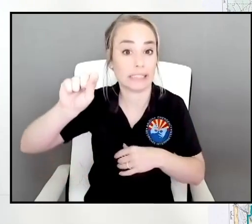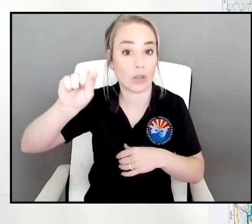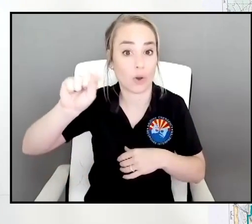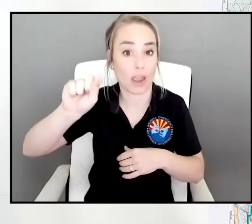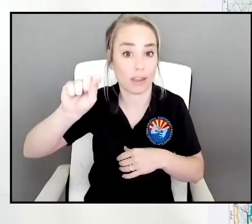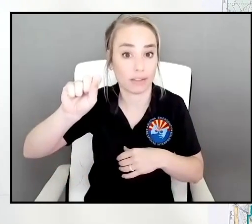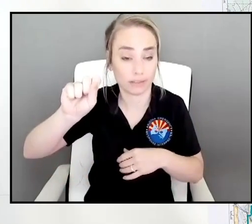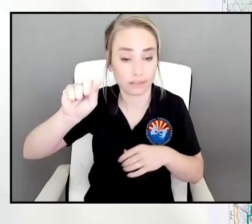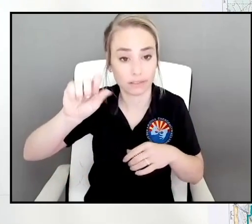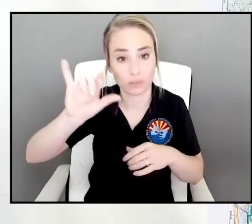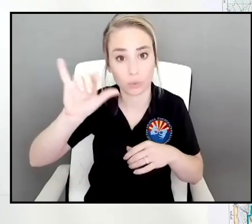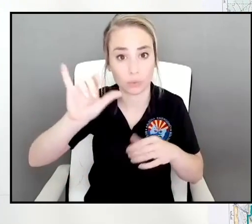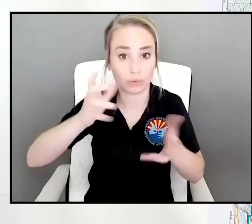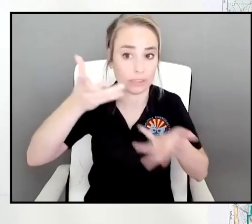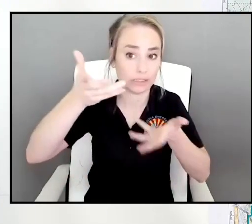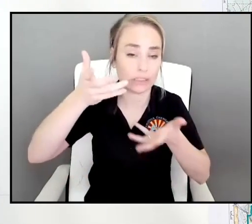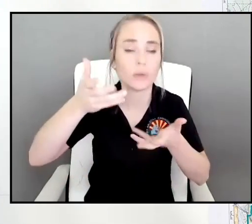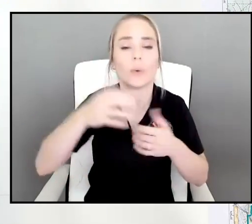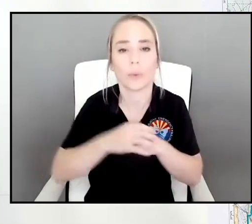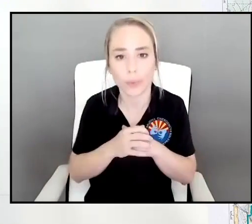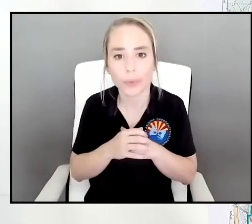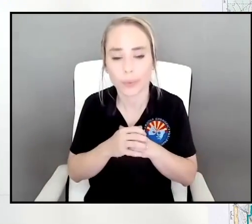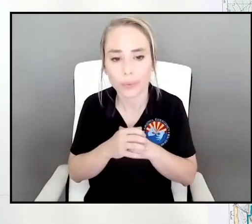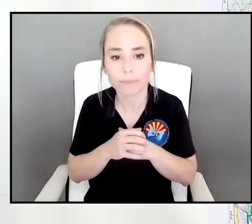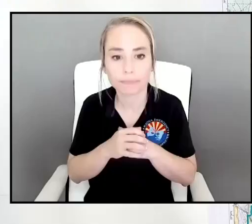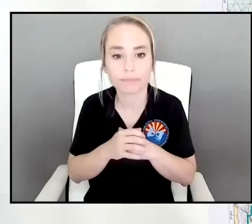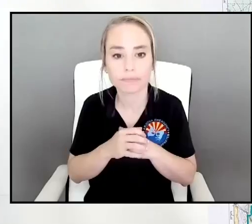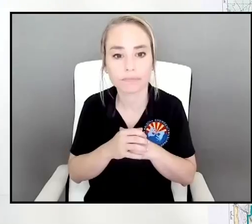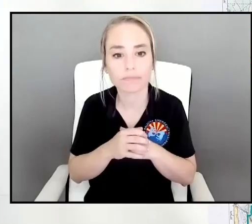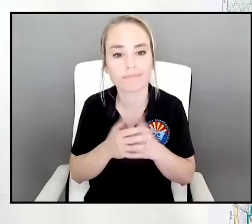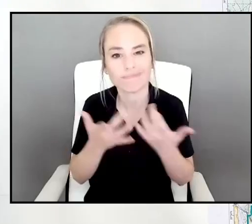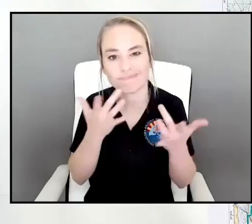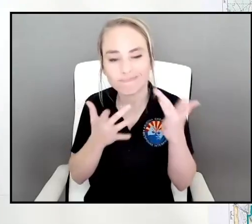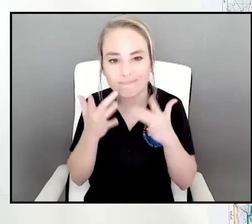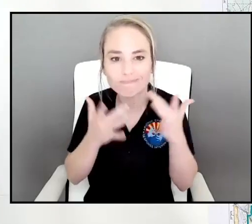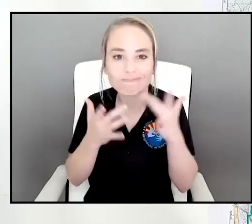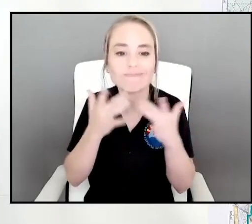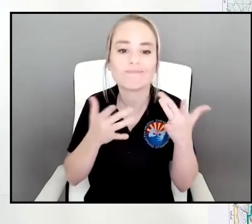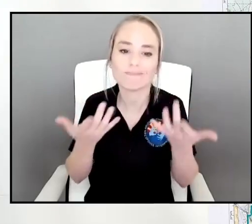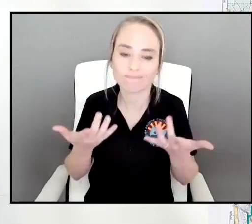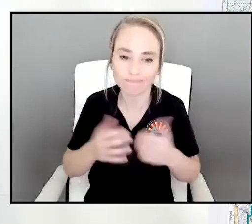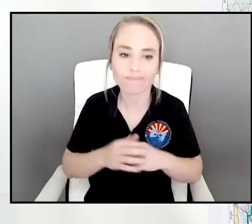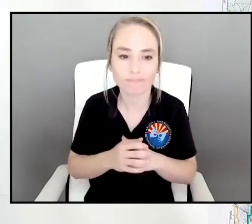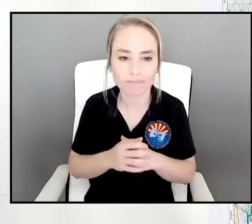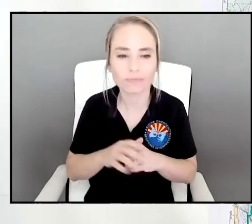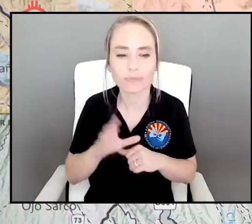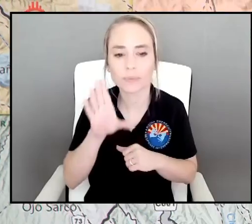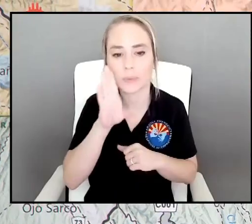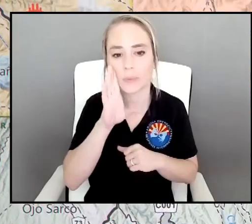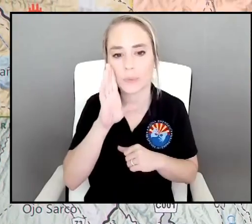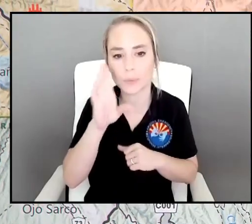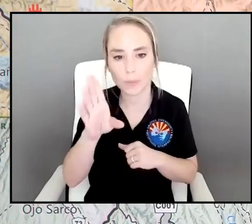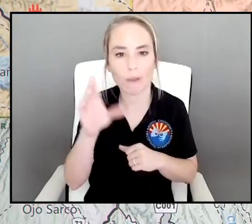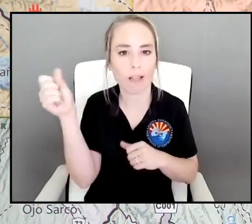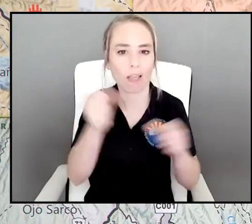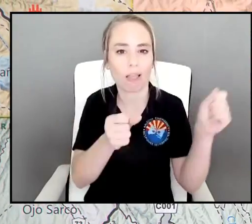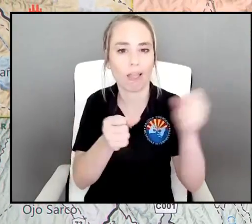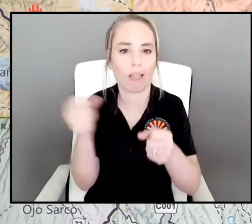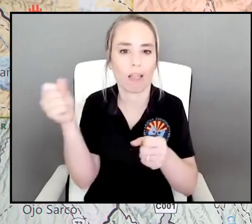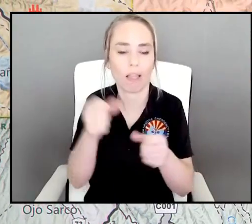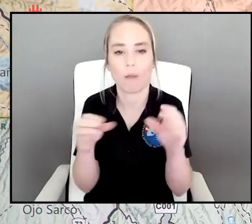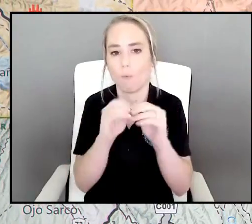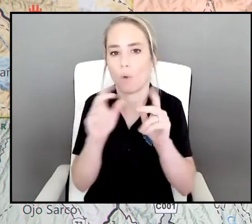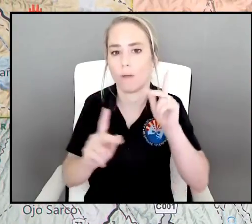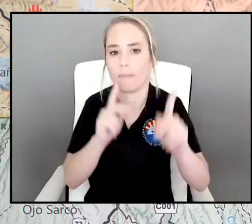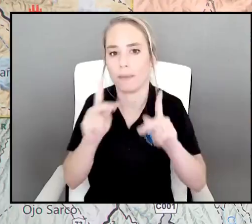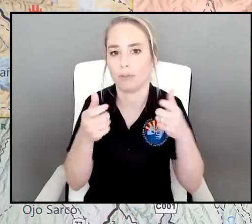Road and that. So with that, they're spread out a little thin, so we're going to get some more folks in here to try to get some of this